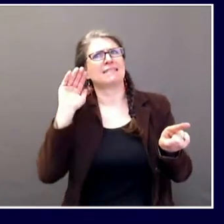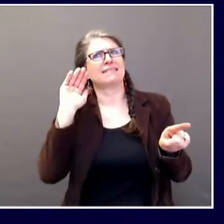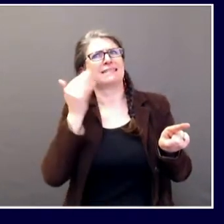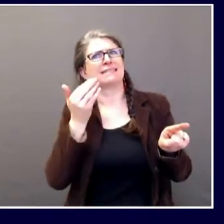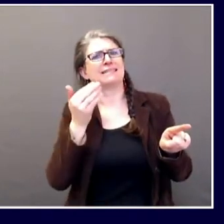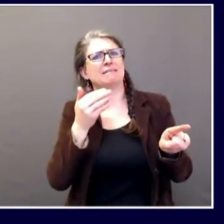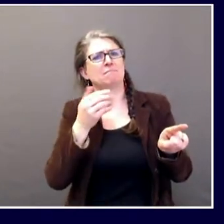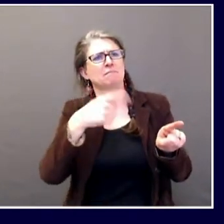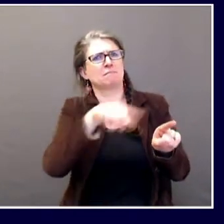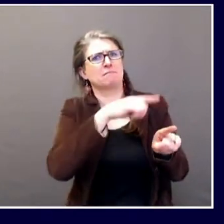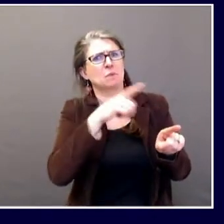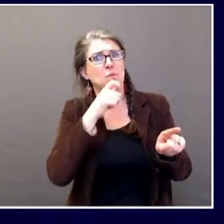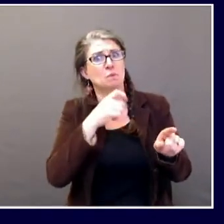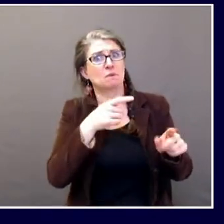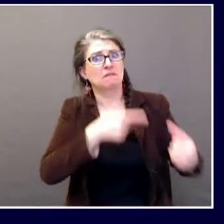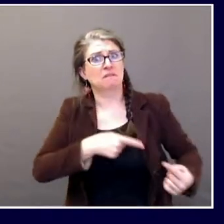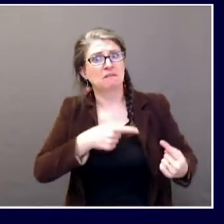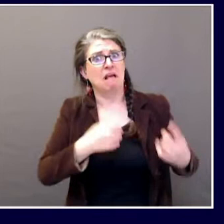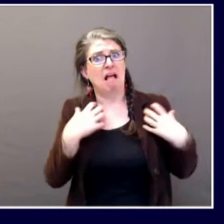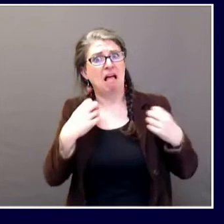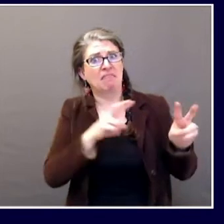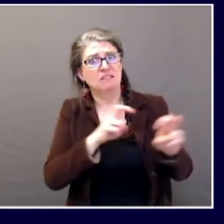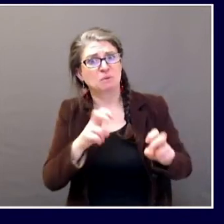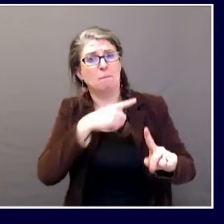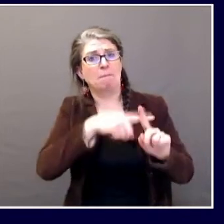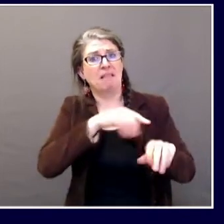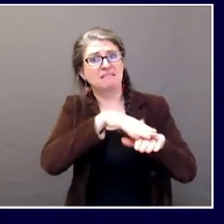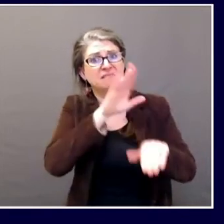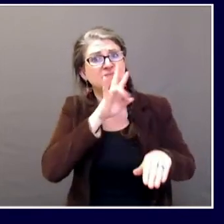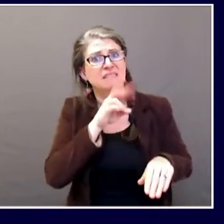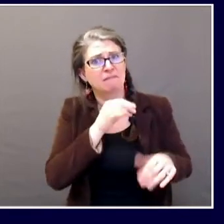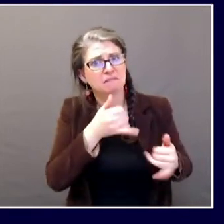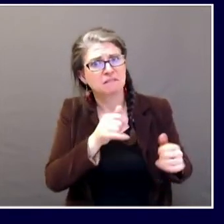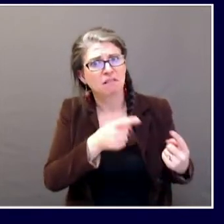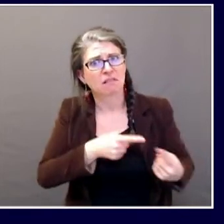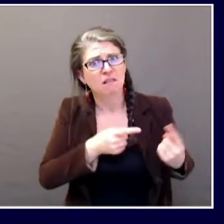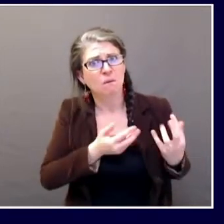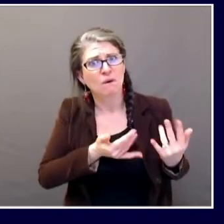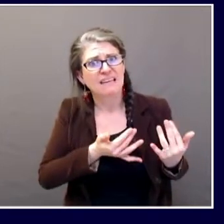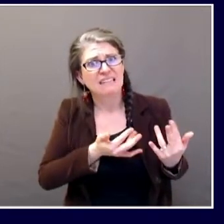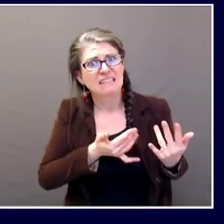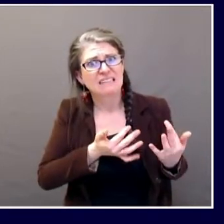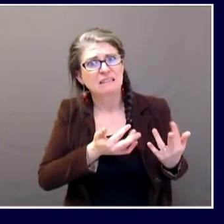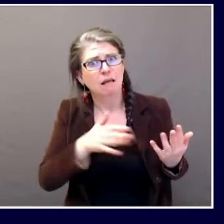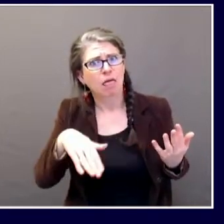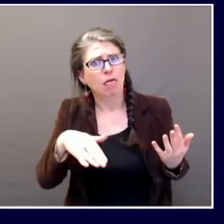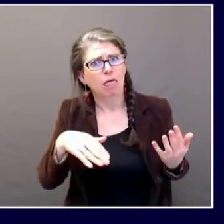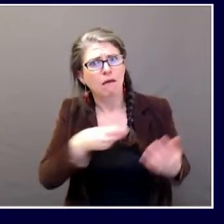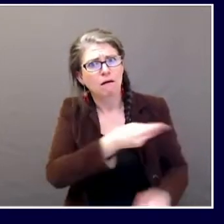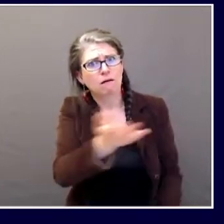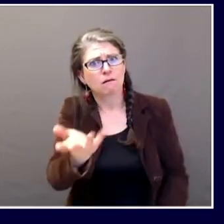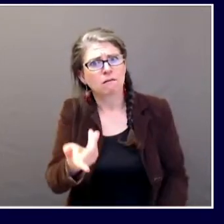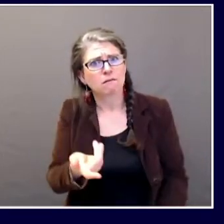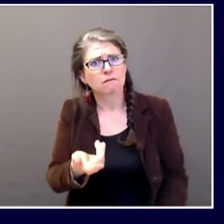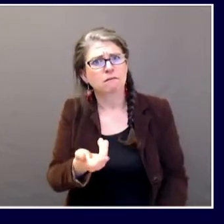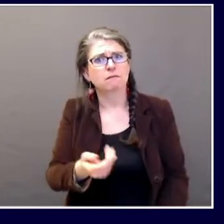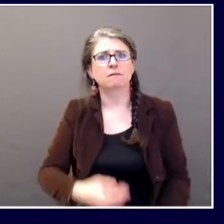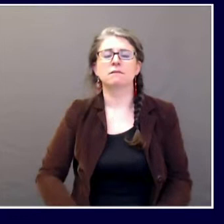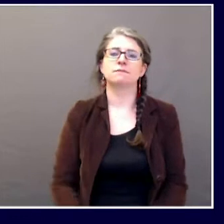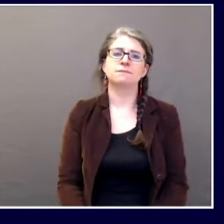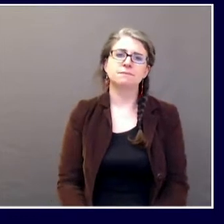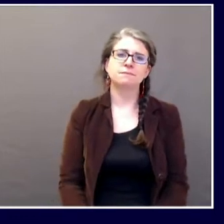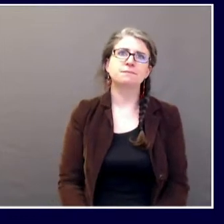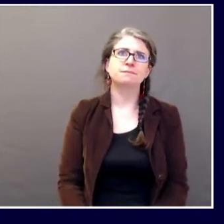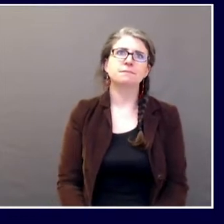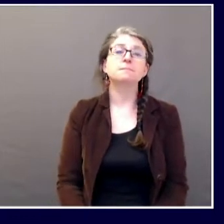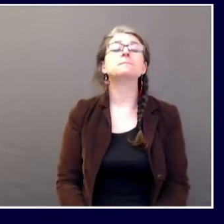any way that people could be prioritized in that way? Well, I think what we found as a state and as a